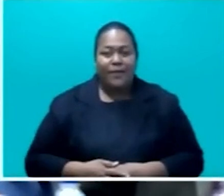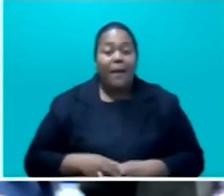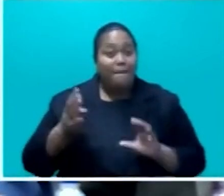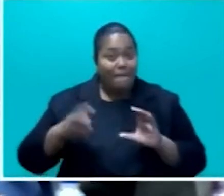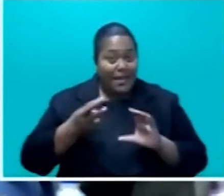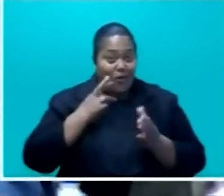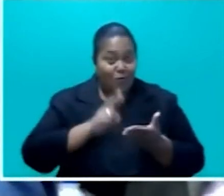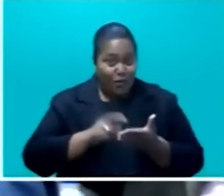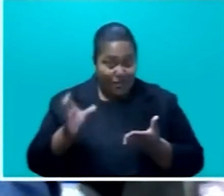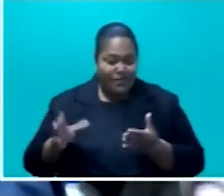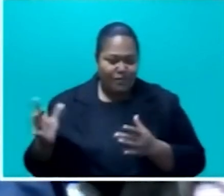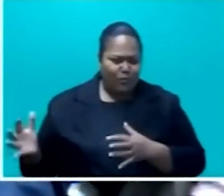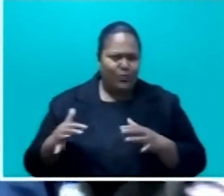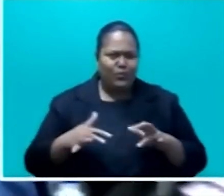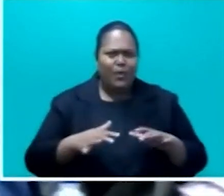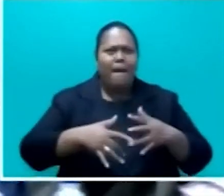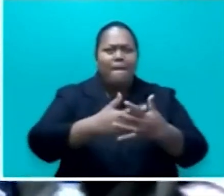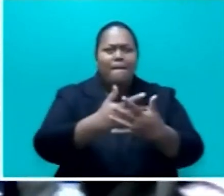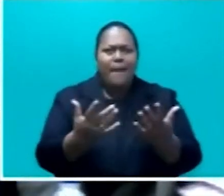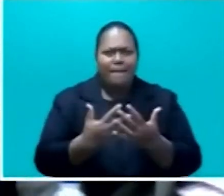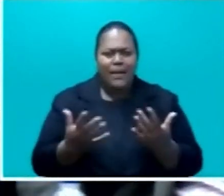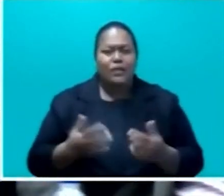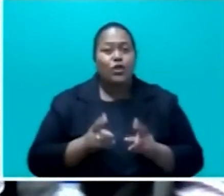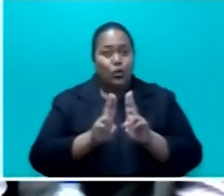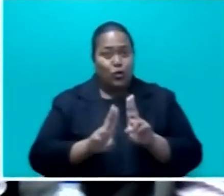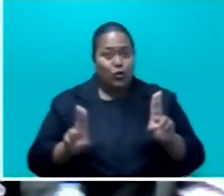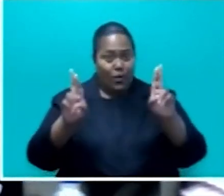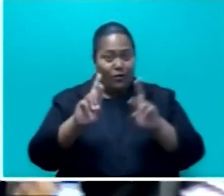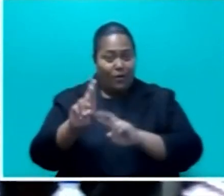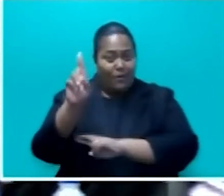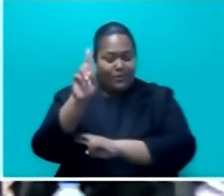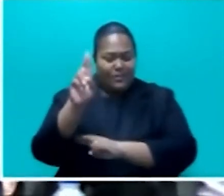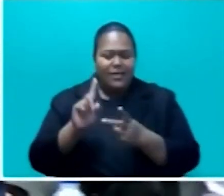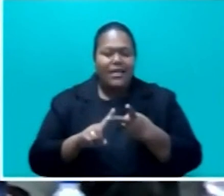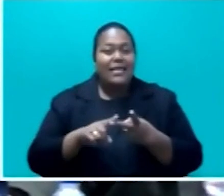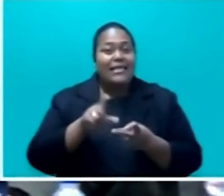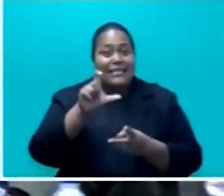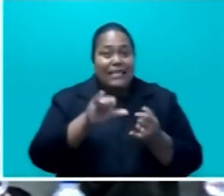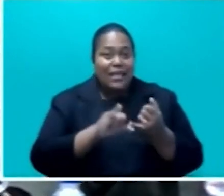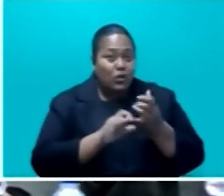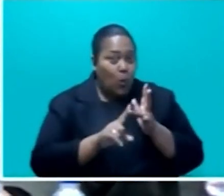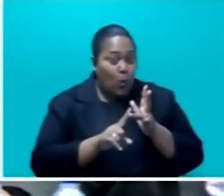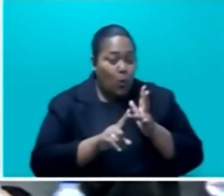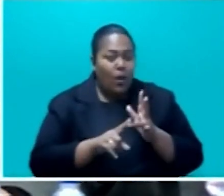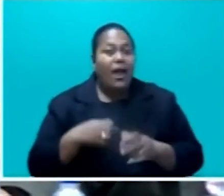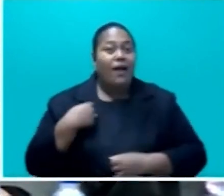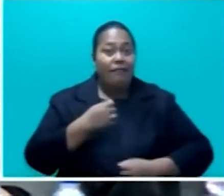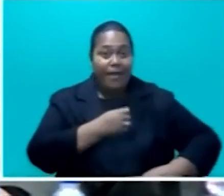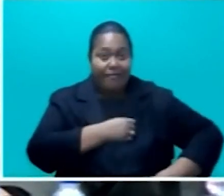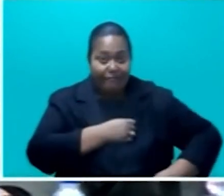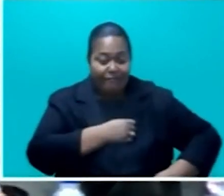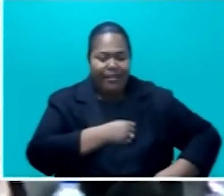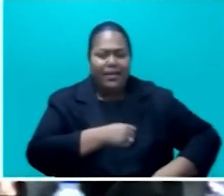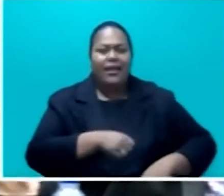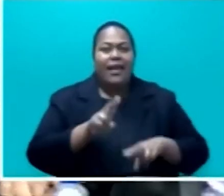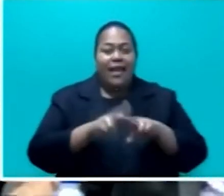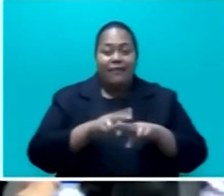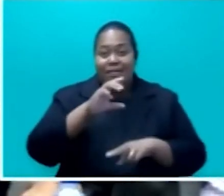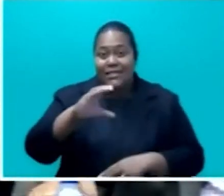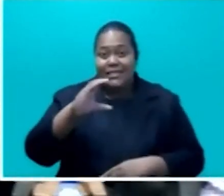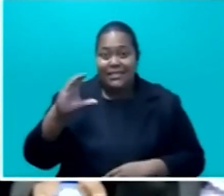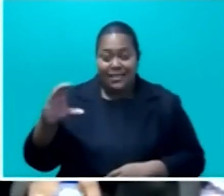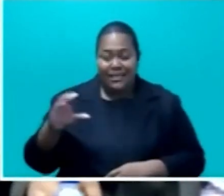public consultation was attended by representatives from the UN agencies, civil societies, the RFMF, FCCC,